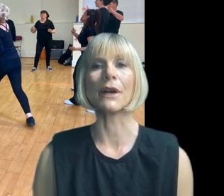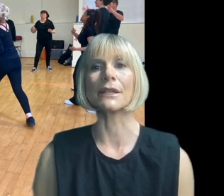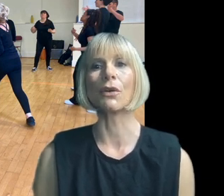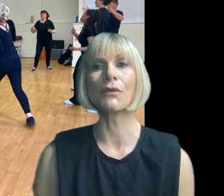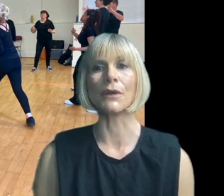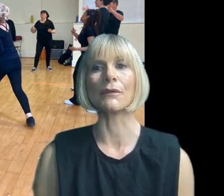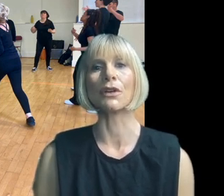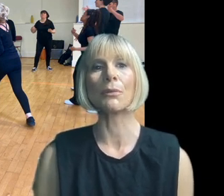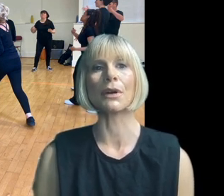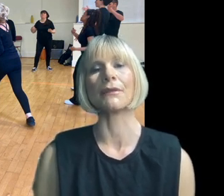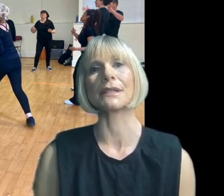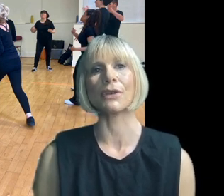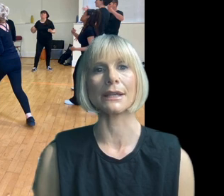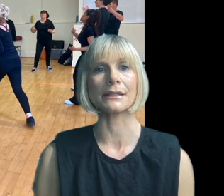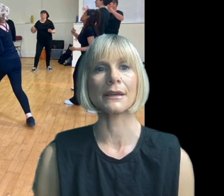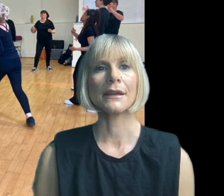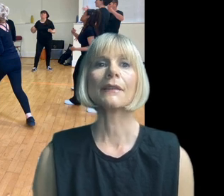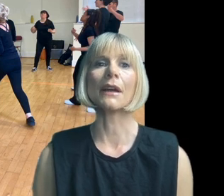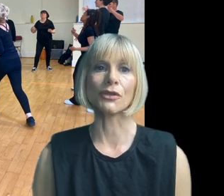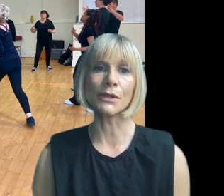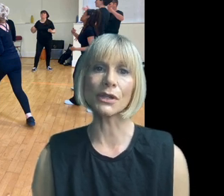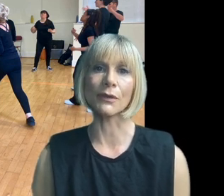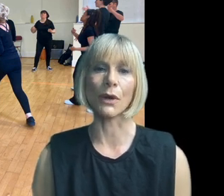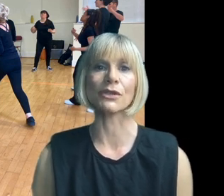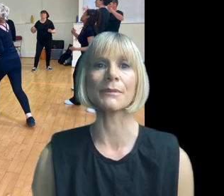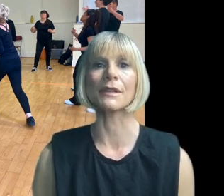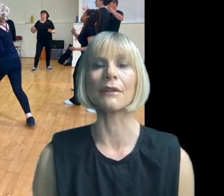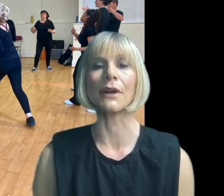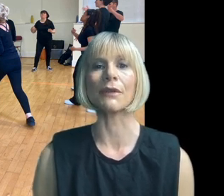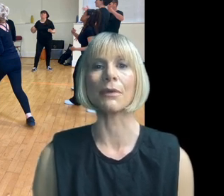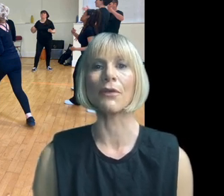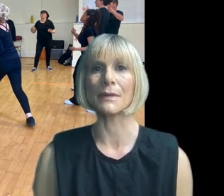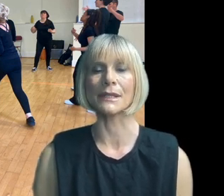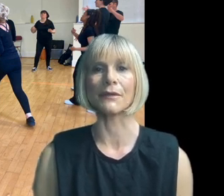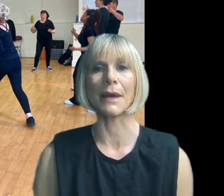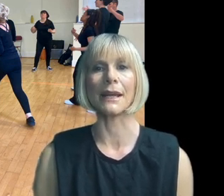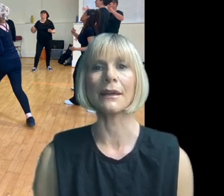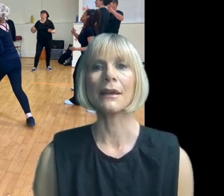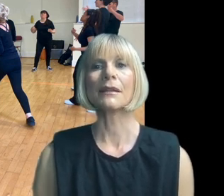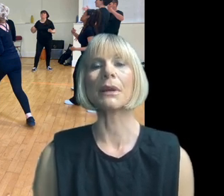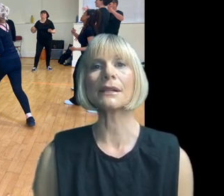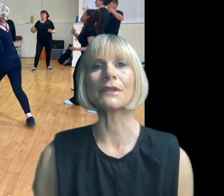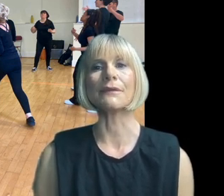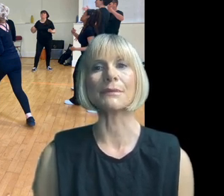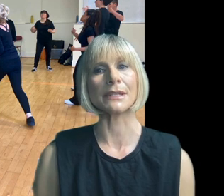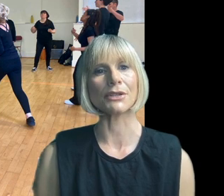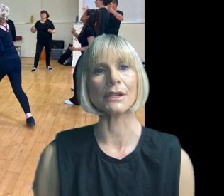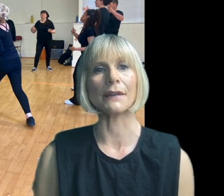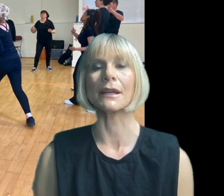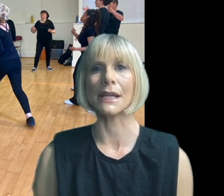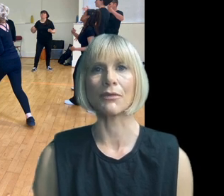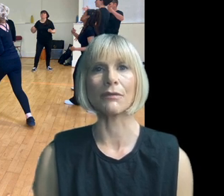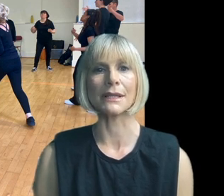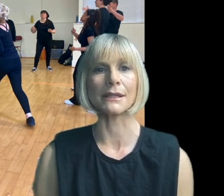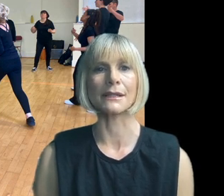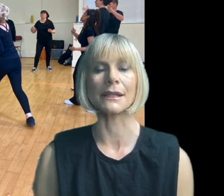aim to provide an overview of a number of its strands, the contribution of the workshops to the evolving performances of the ballet, the plot of Deevy's Possession